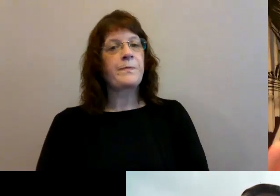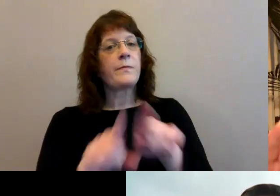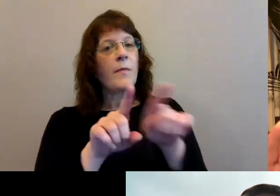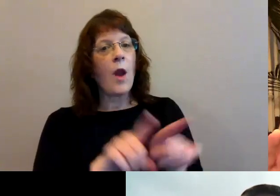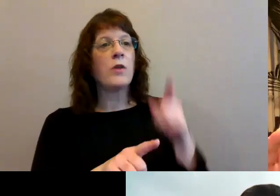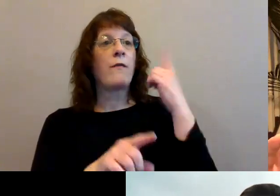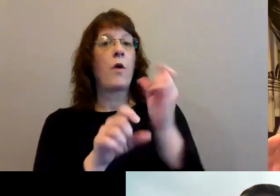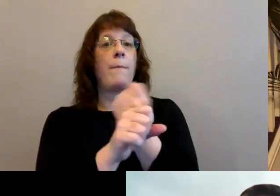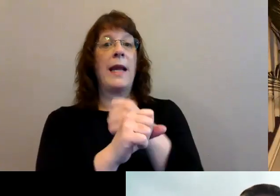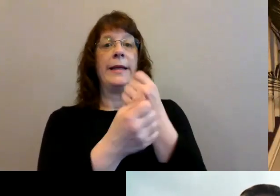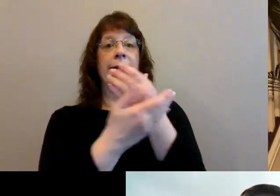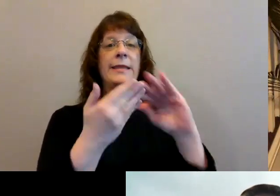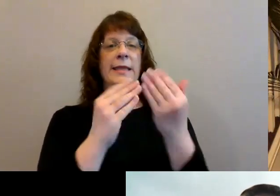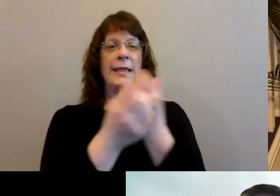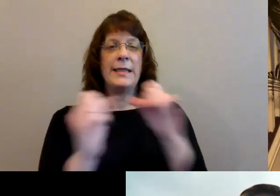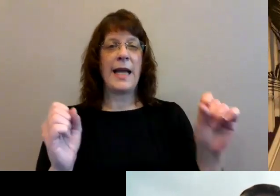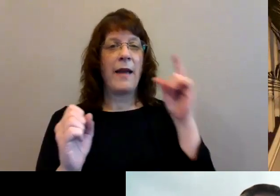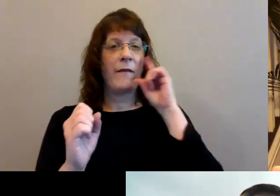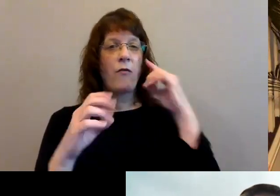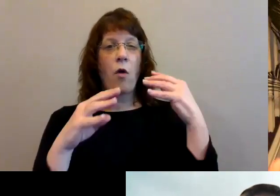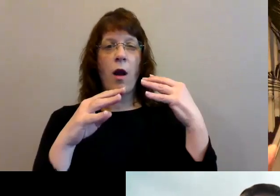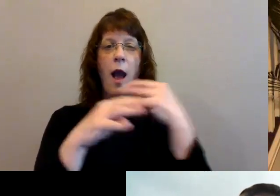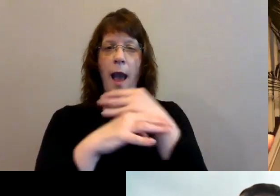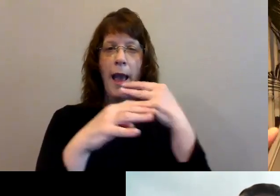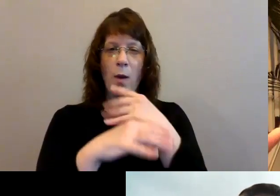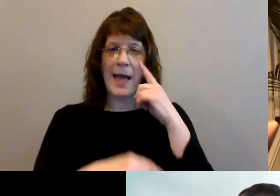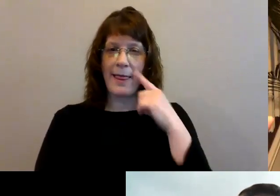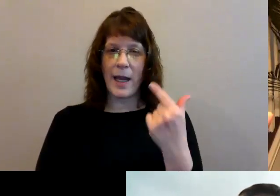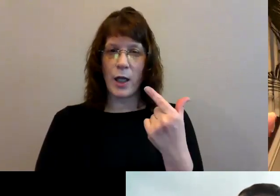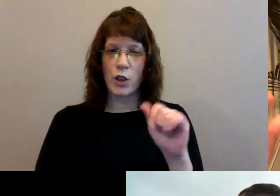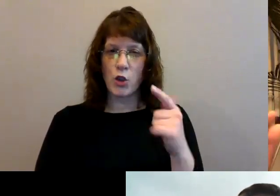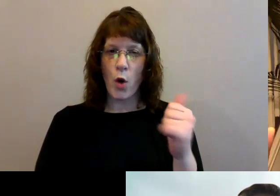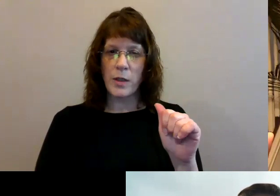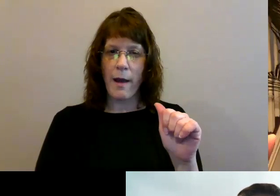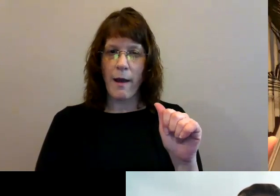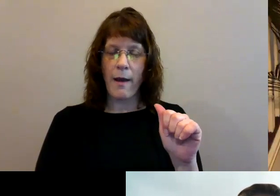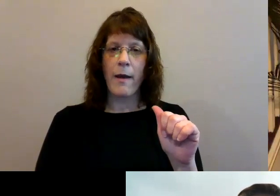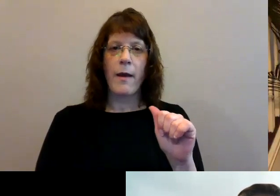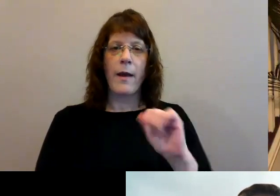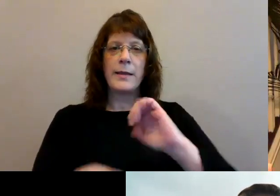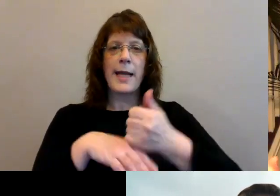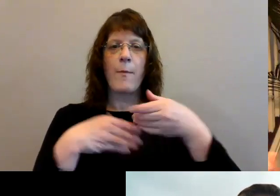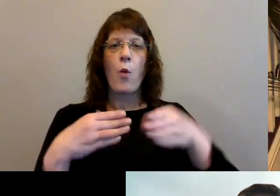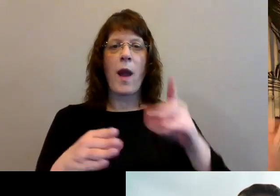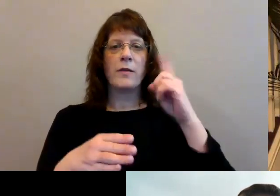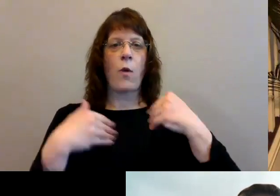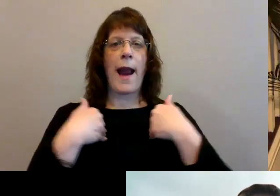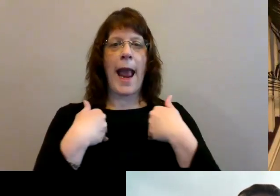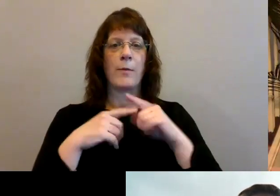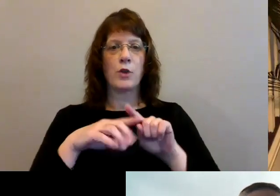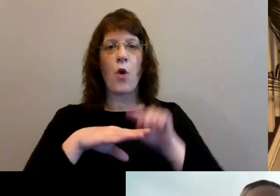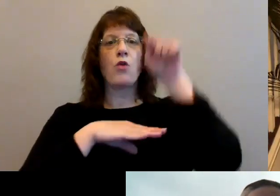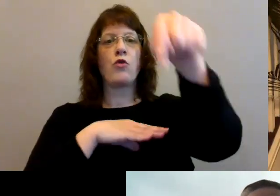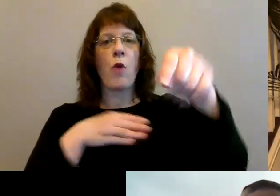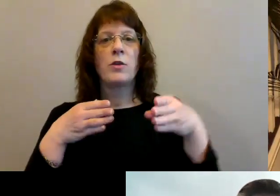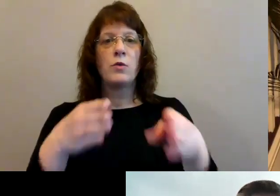highways, they're I think it's Georgia, but I'm not sure, is putting up a lot of these like ways for animals to get across the road